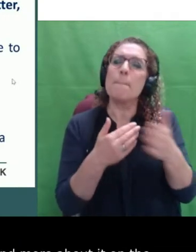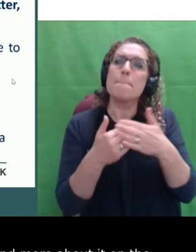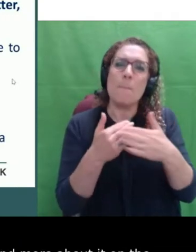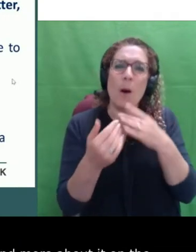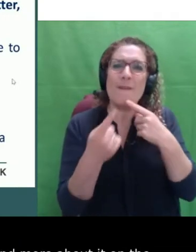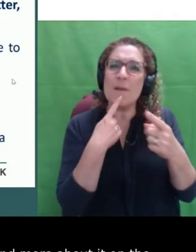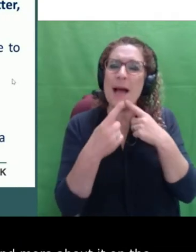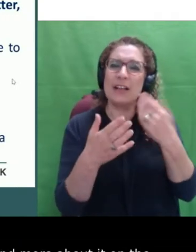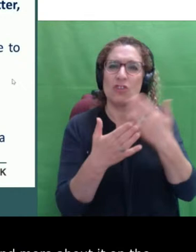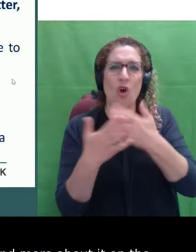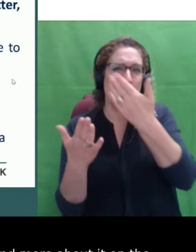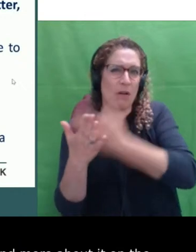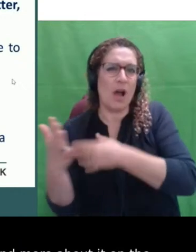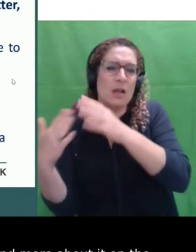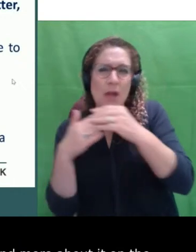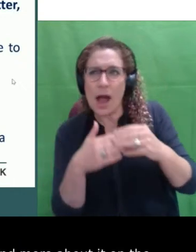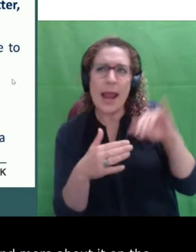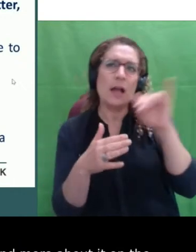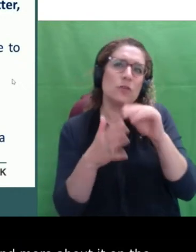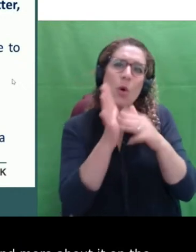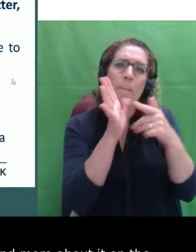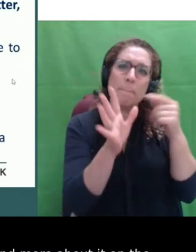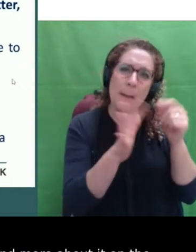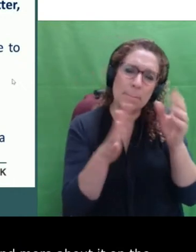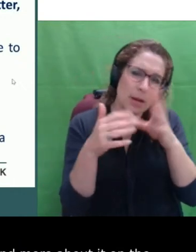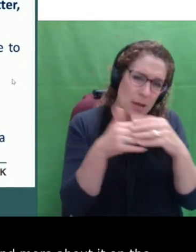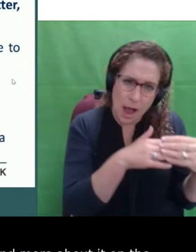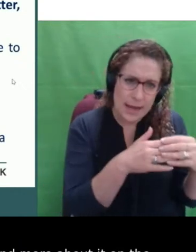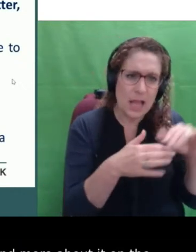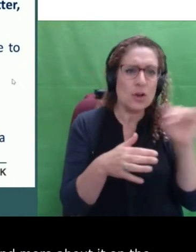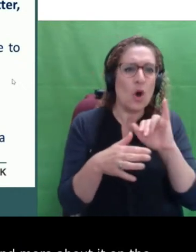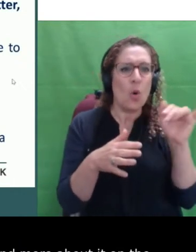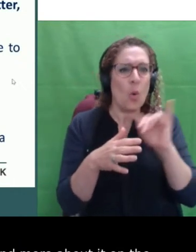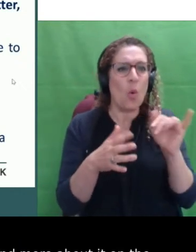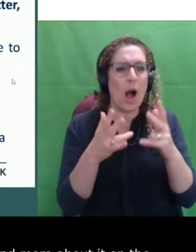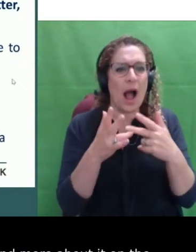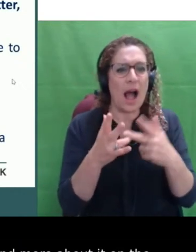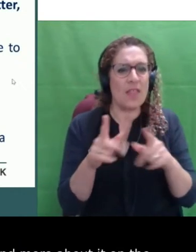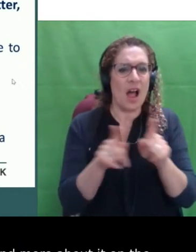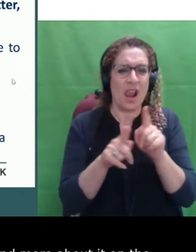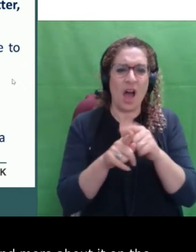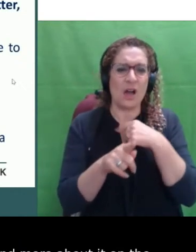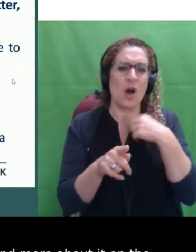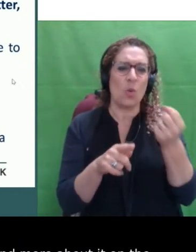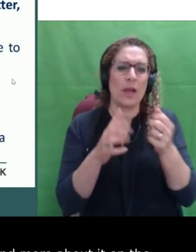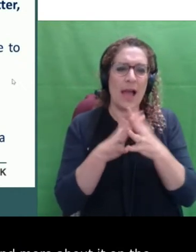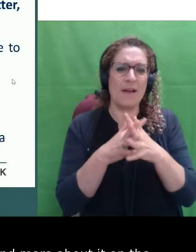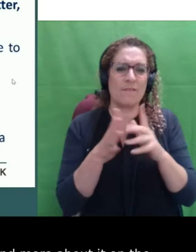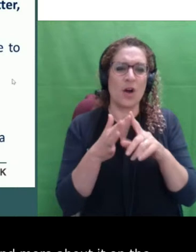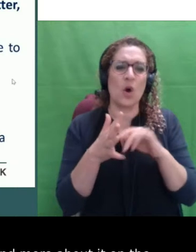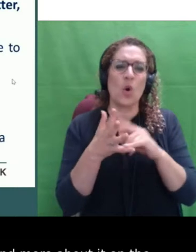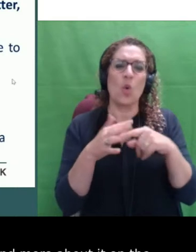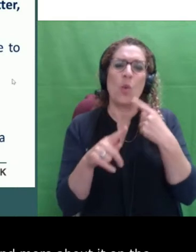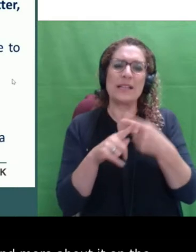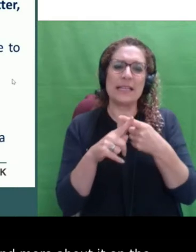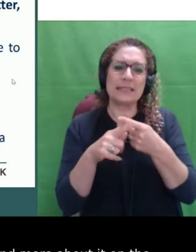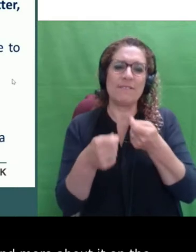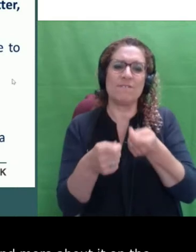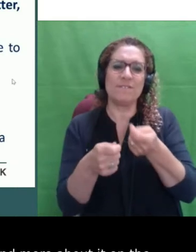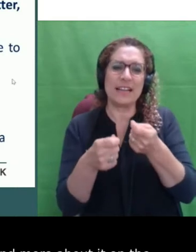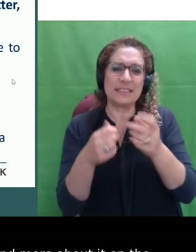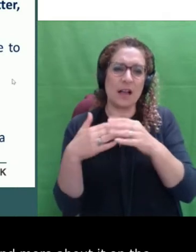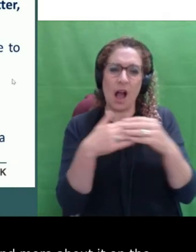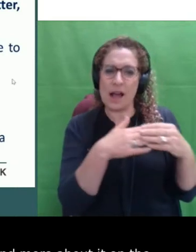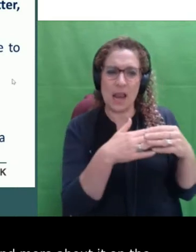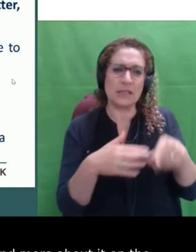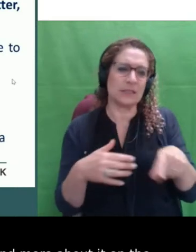said or probable local feeding guidelines like we've got wessex feeding guidelines that tell you more about it so last few slides so